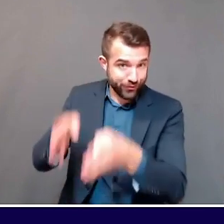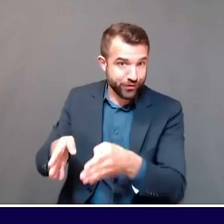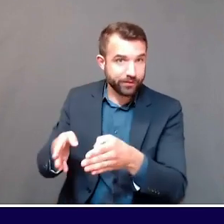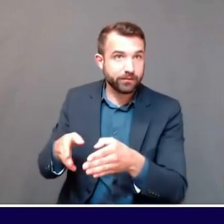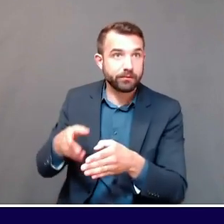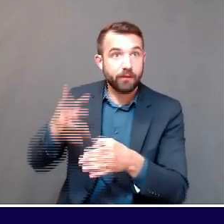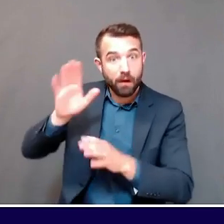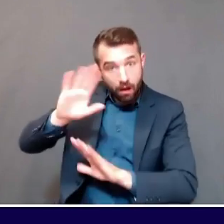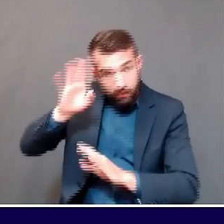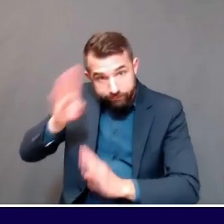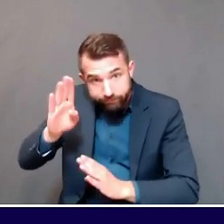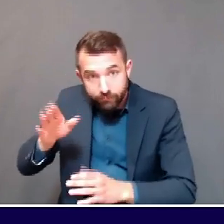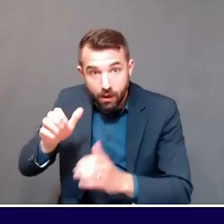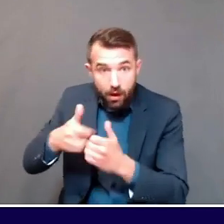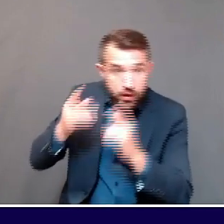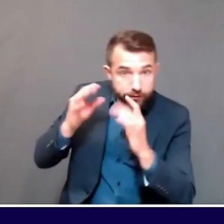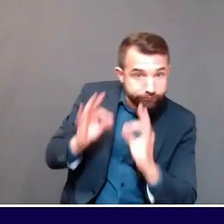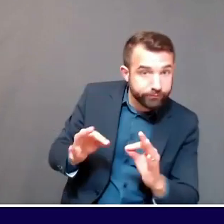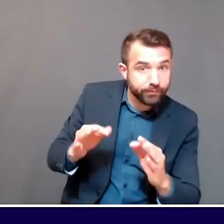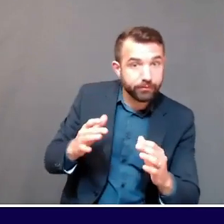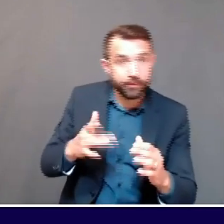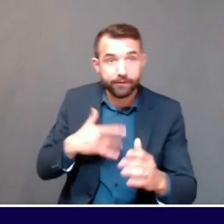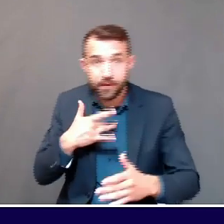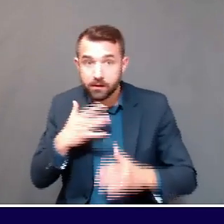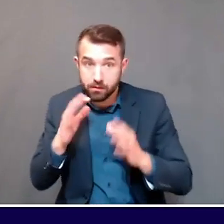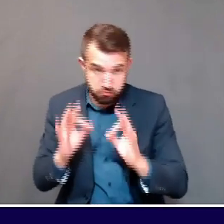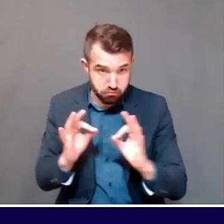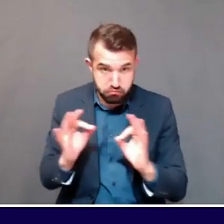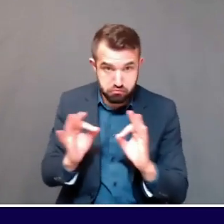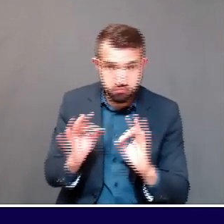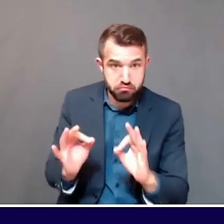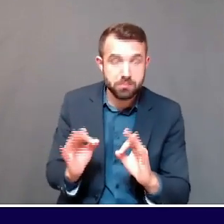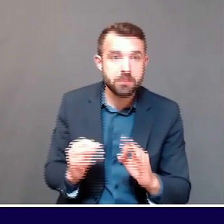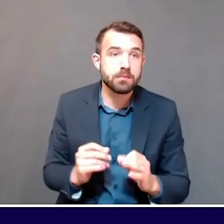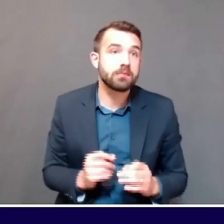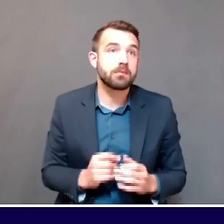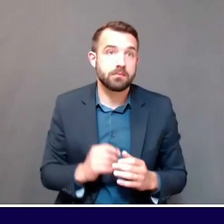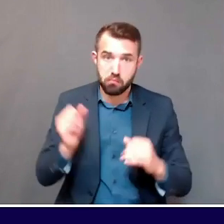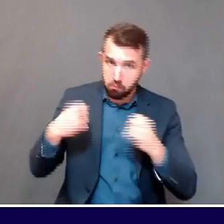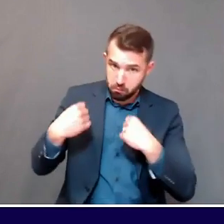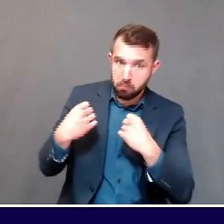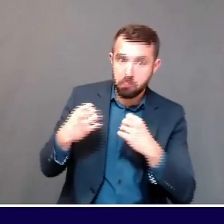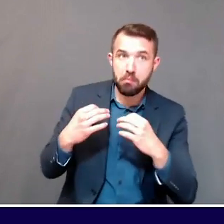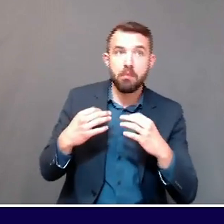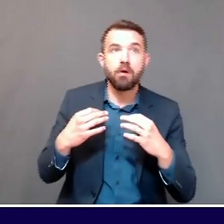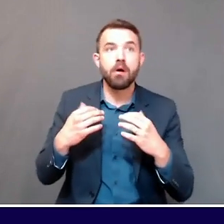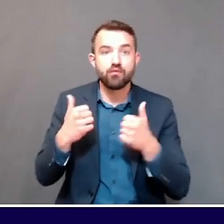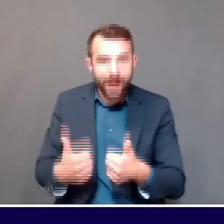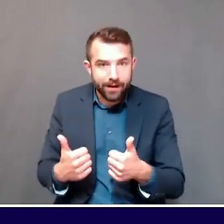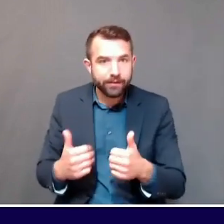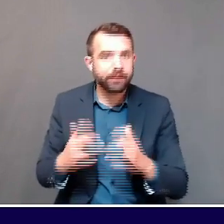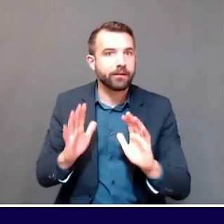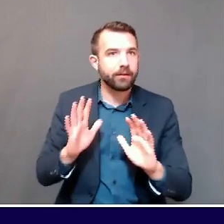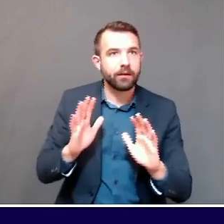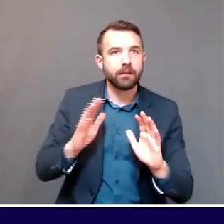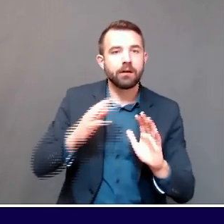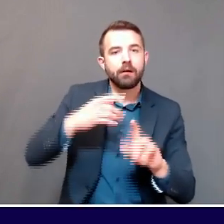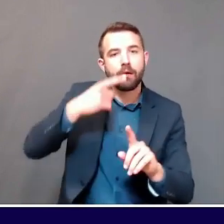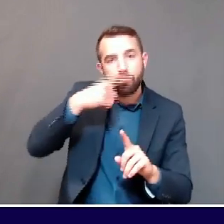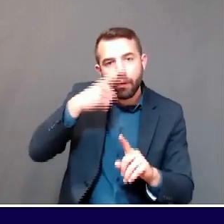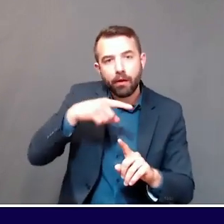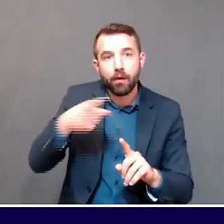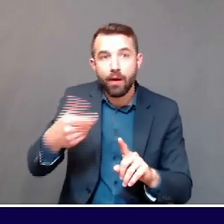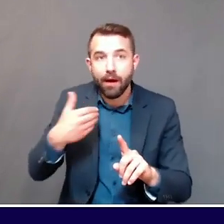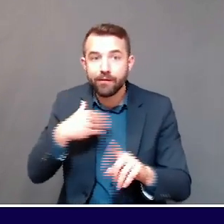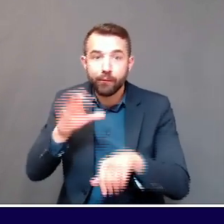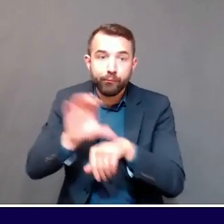them, sees how they're doing. That then triggers the process of them enrolling in Sarah Alert. Someone can enroll, and that